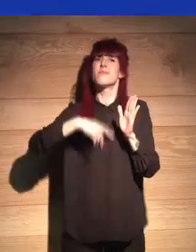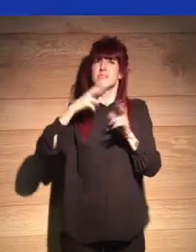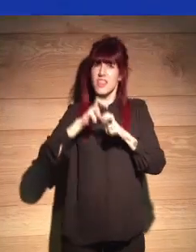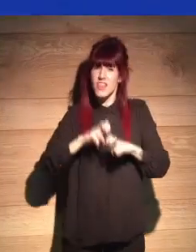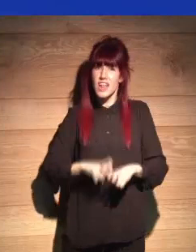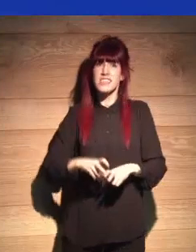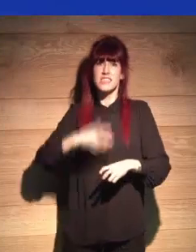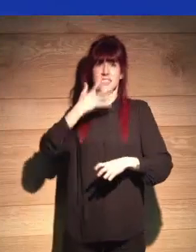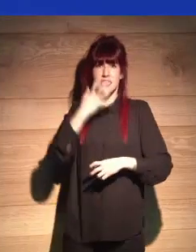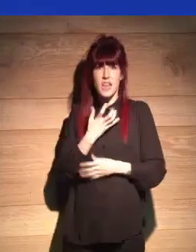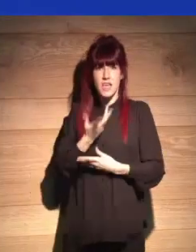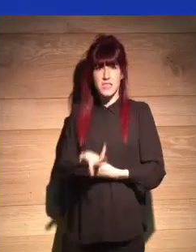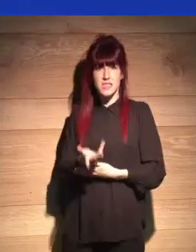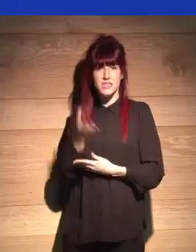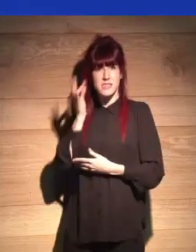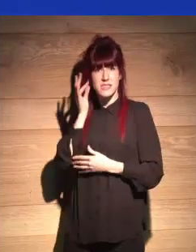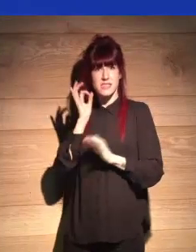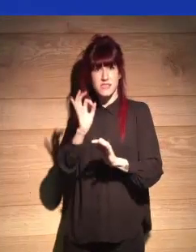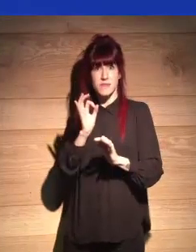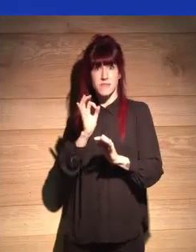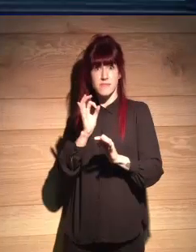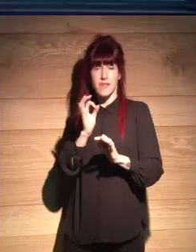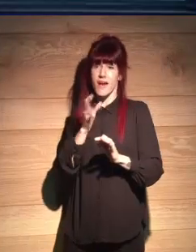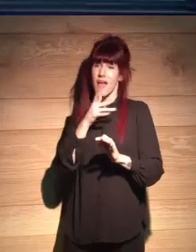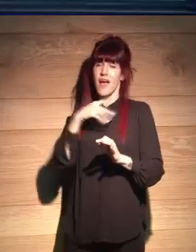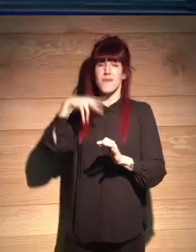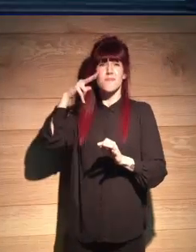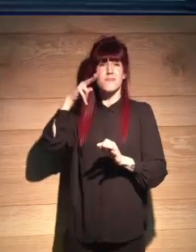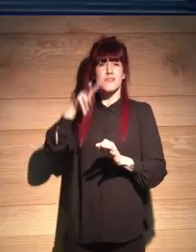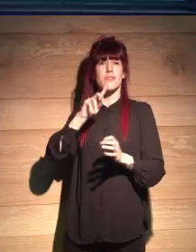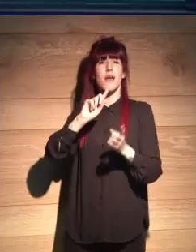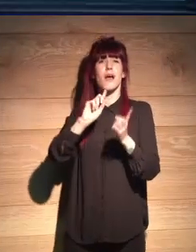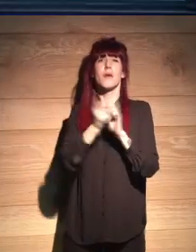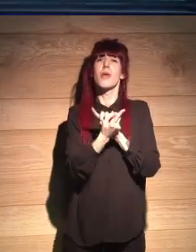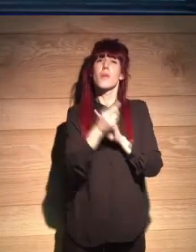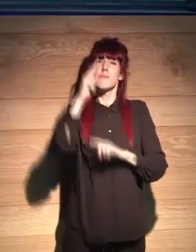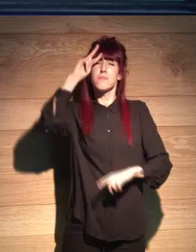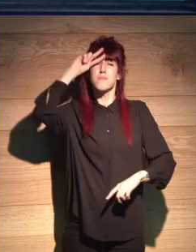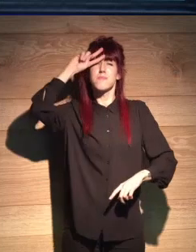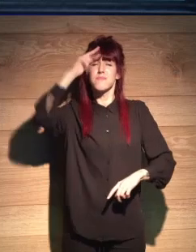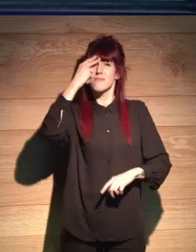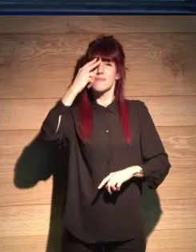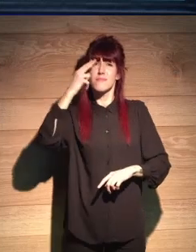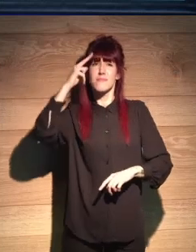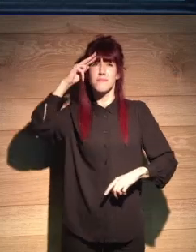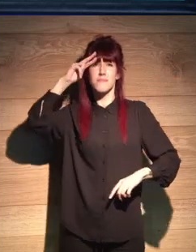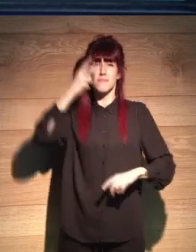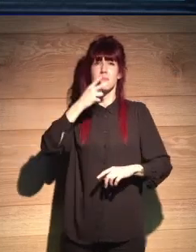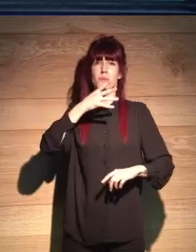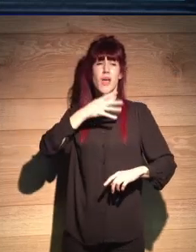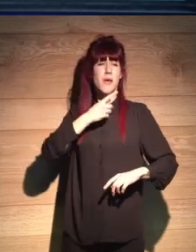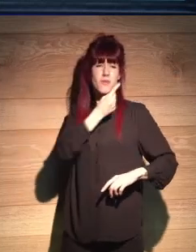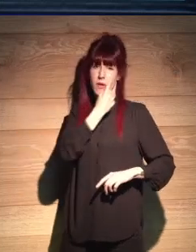of senior researchers. It's that they have looked with other eyes, all this. From the